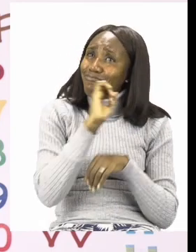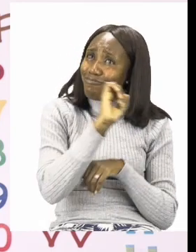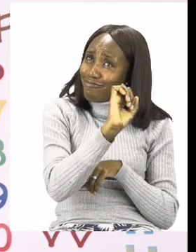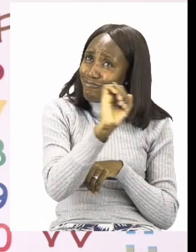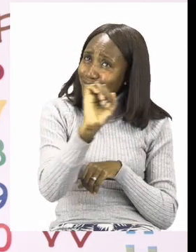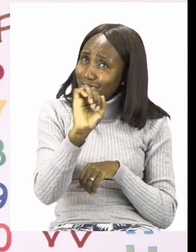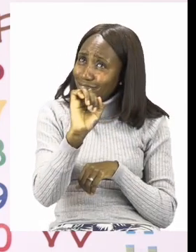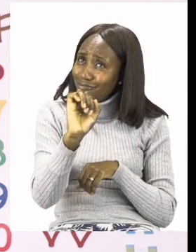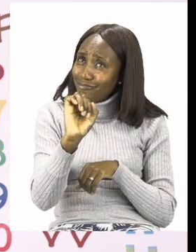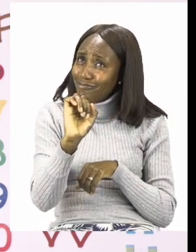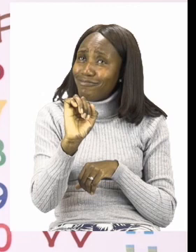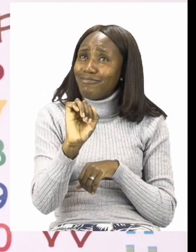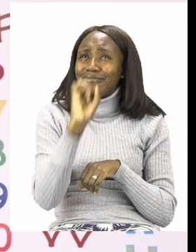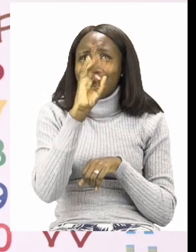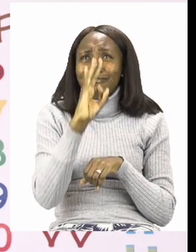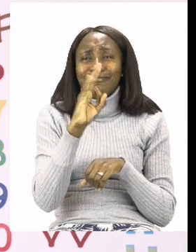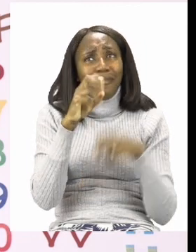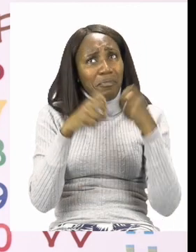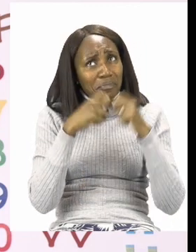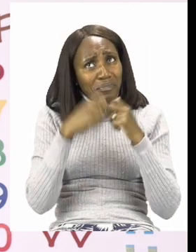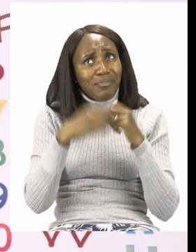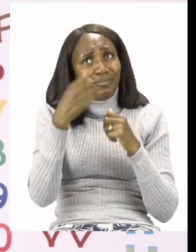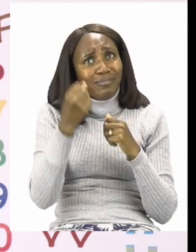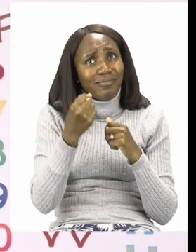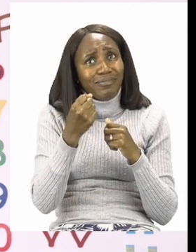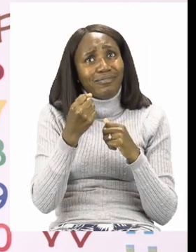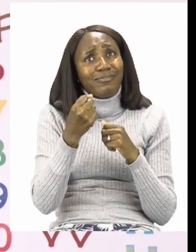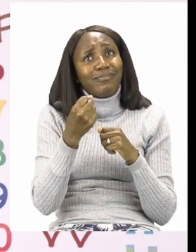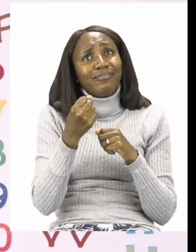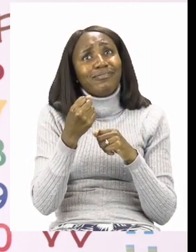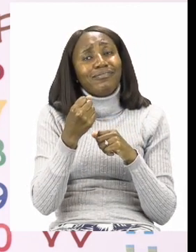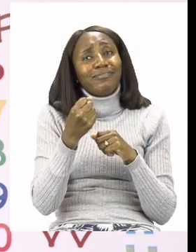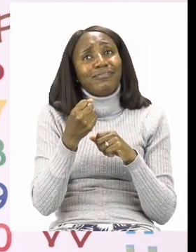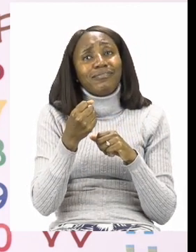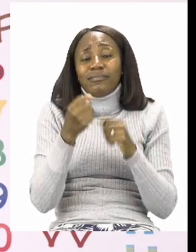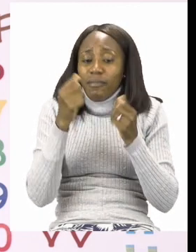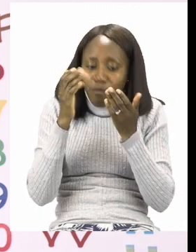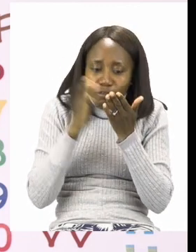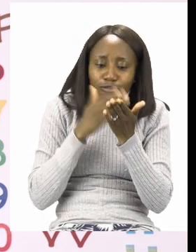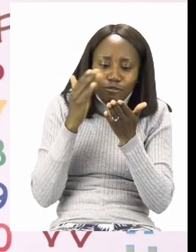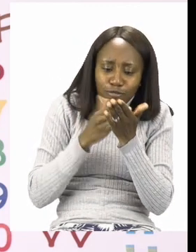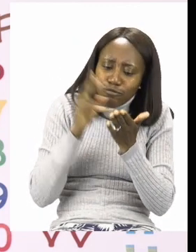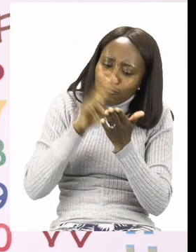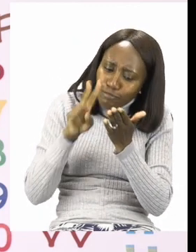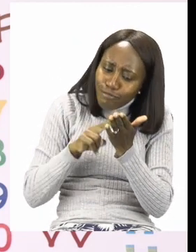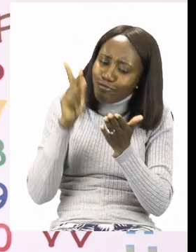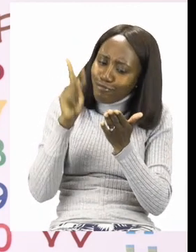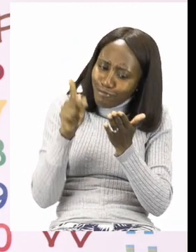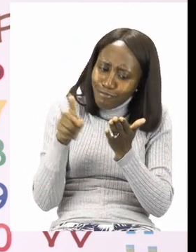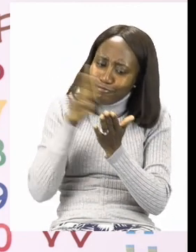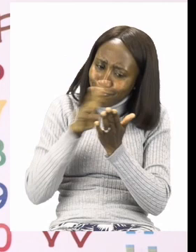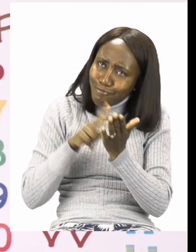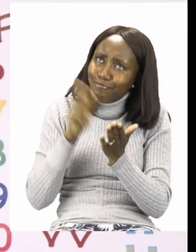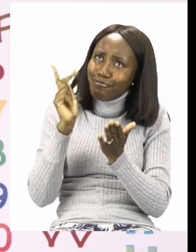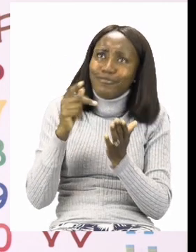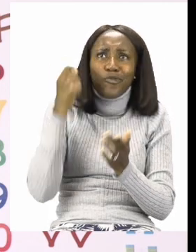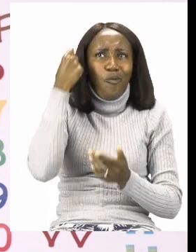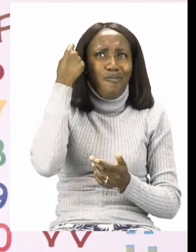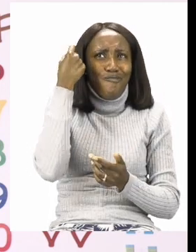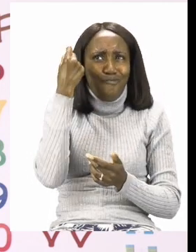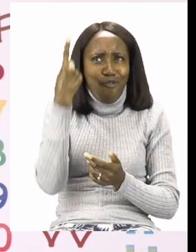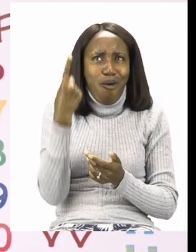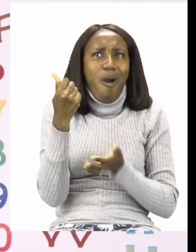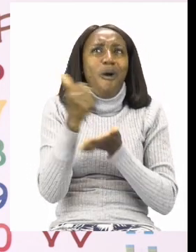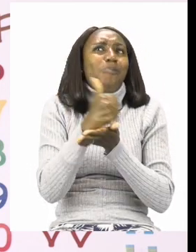And remember, if you have any problems, you can always go back to the booklet and read up a little bit more until